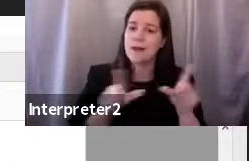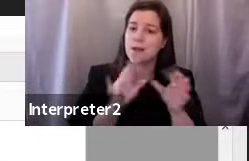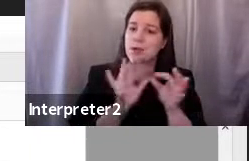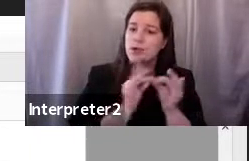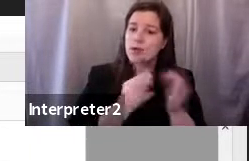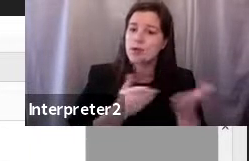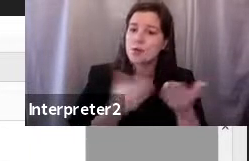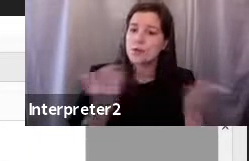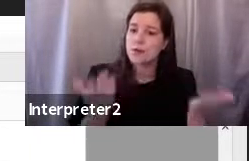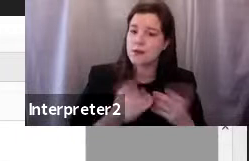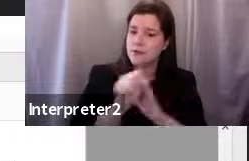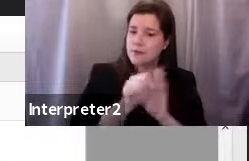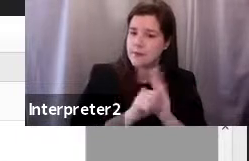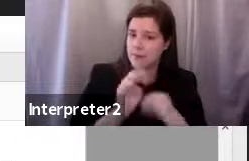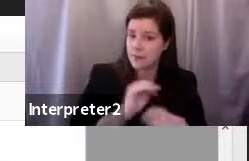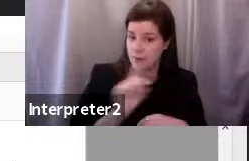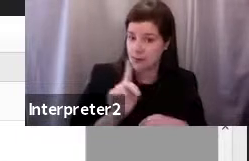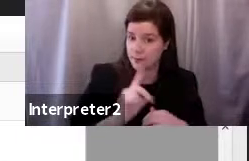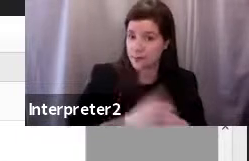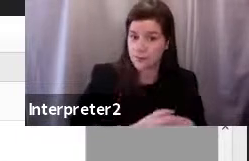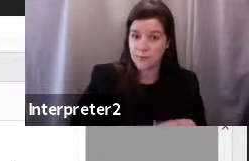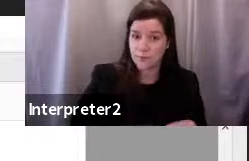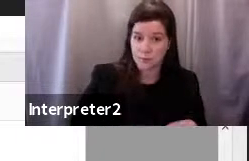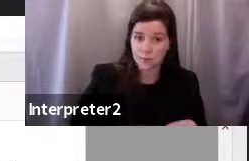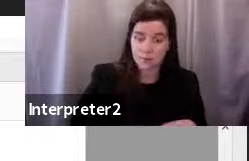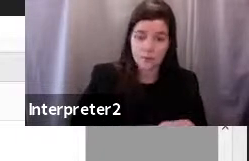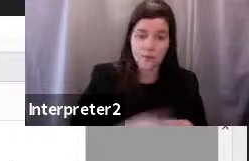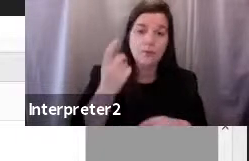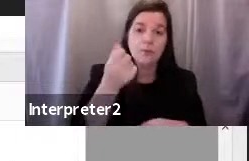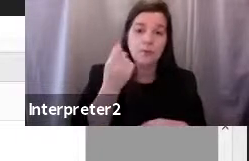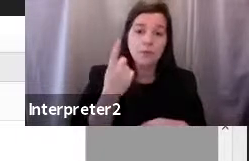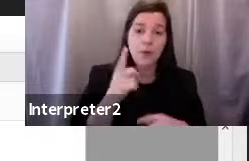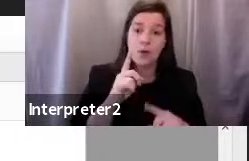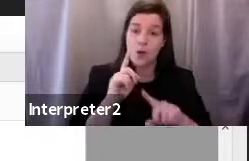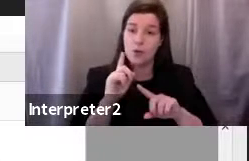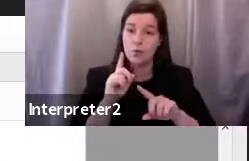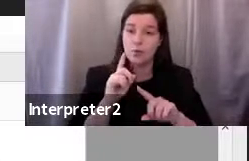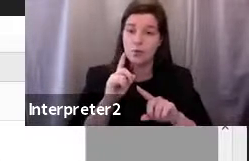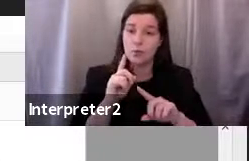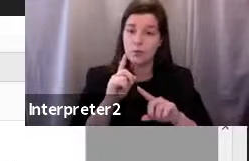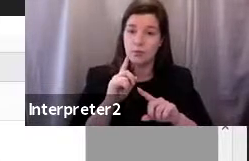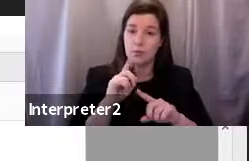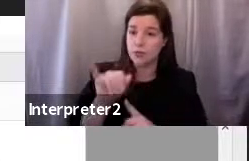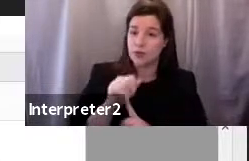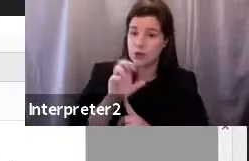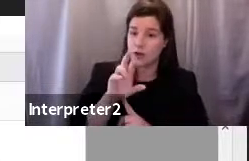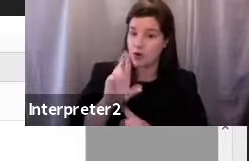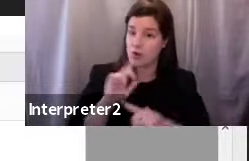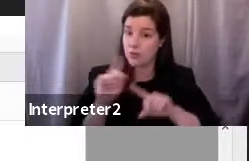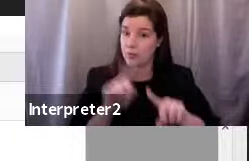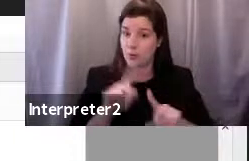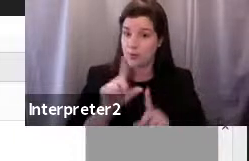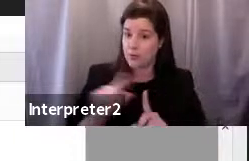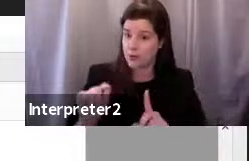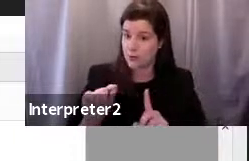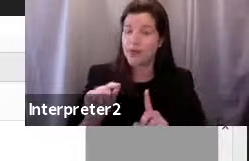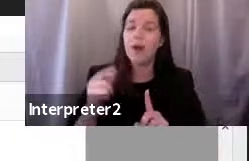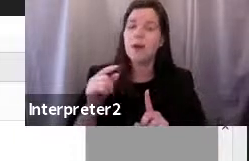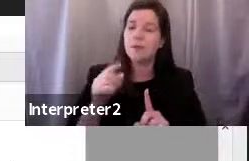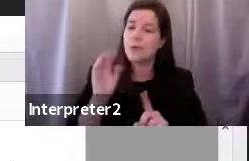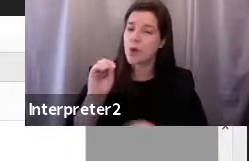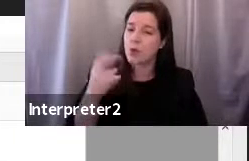services in the state. In response to the 2020 Joint Chairman's Report, the Office of Deaf and Hard of Hearing